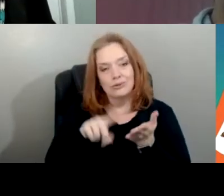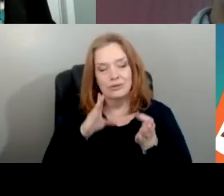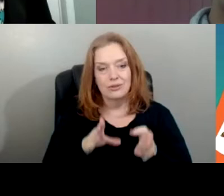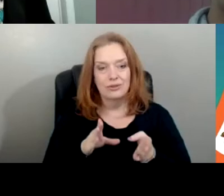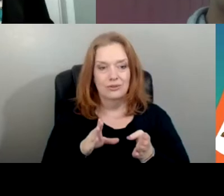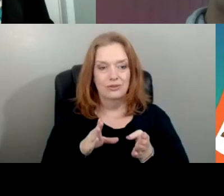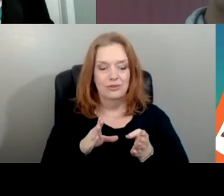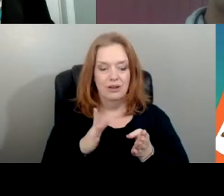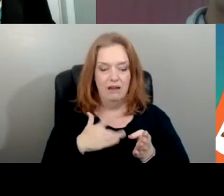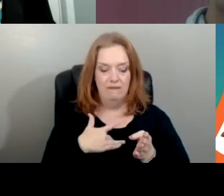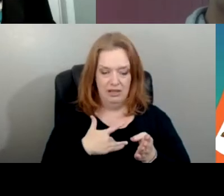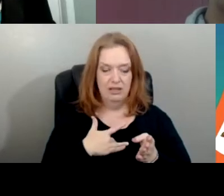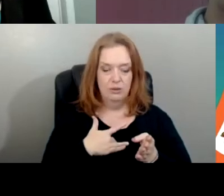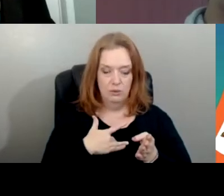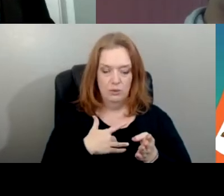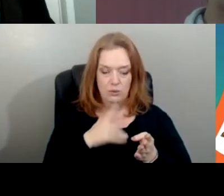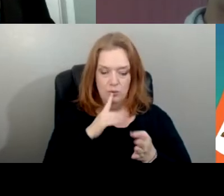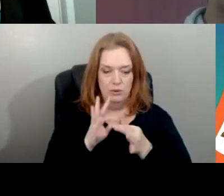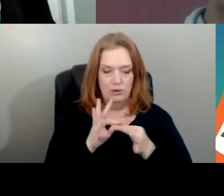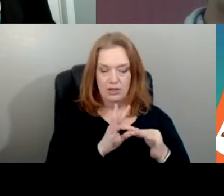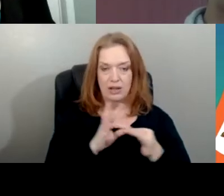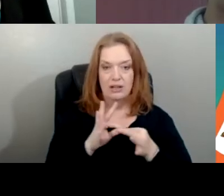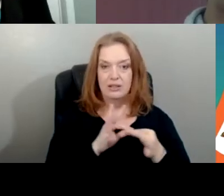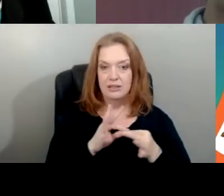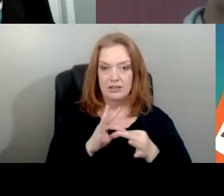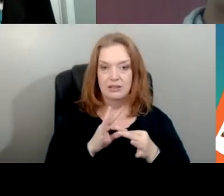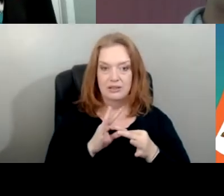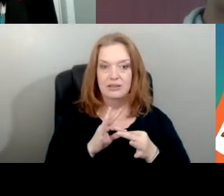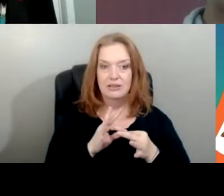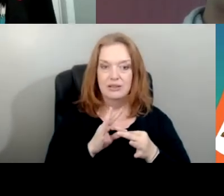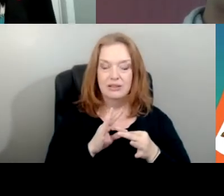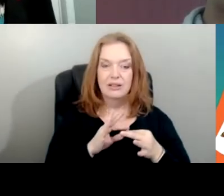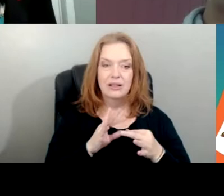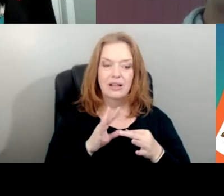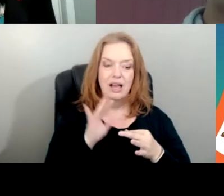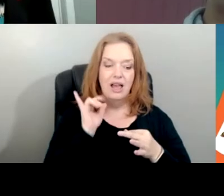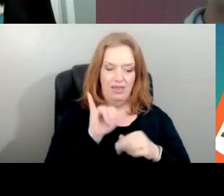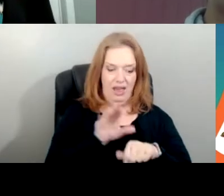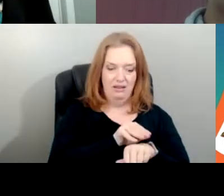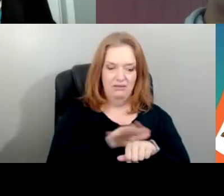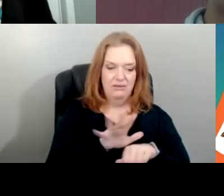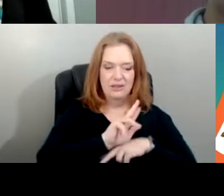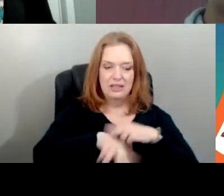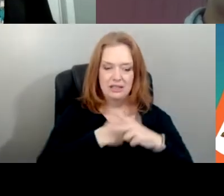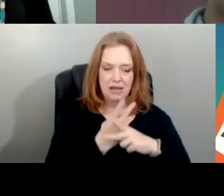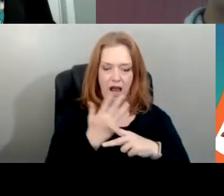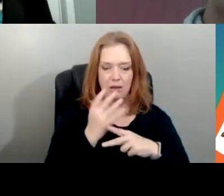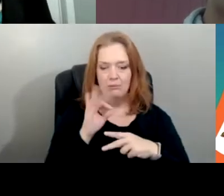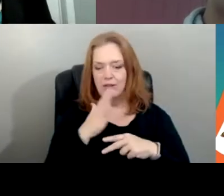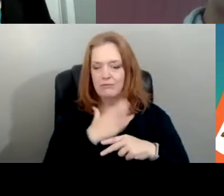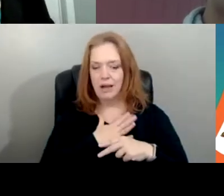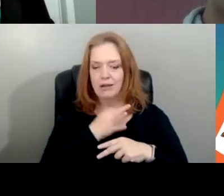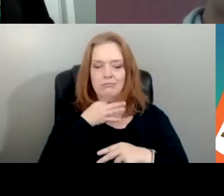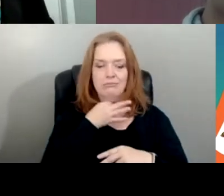I feel really connected to this issue, and I feel like it drives the sorts of questions that I ask in this work, and really grateful to